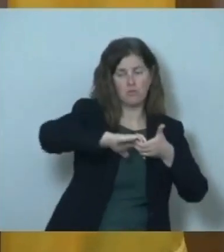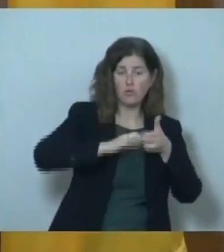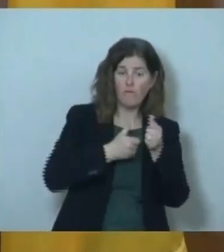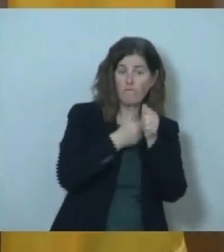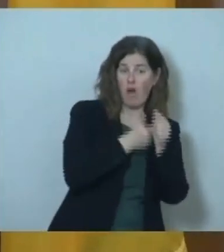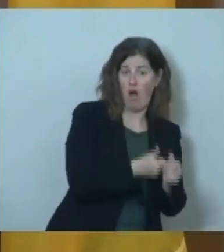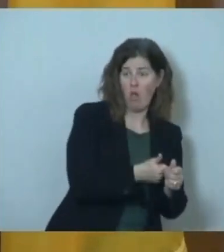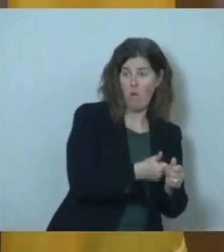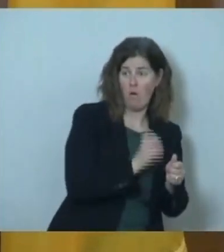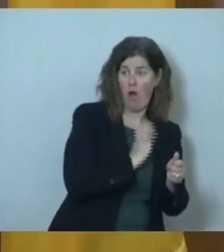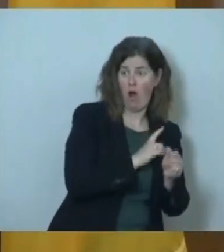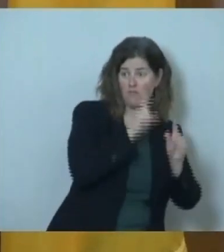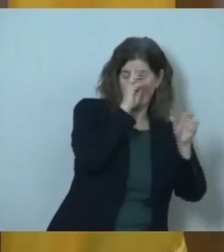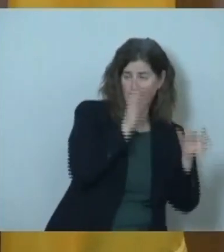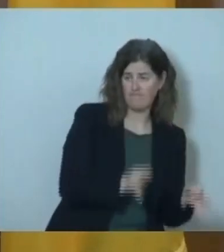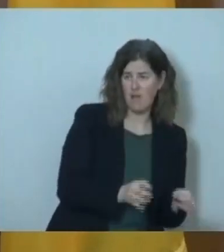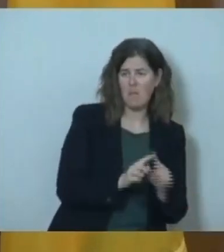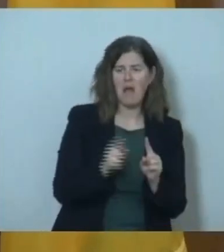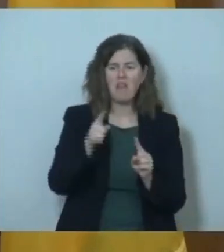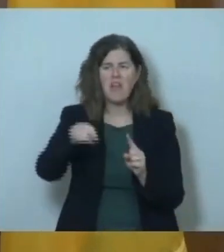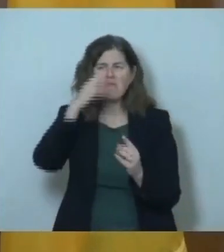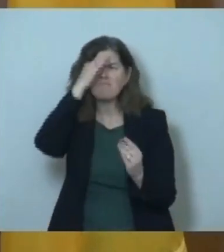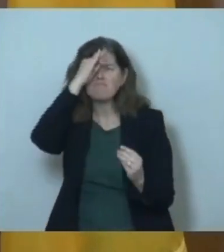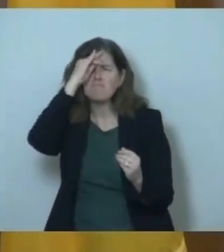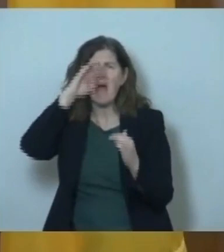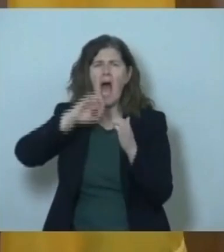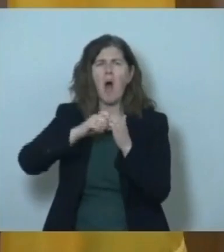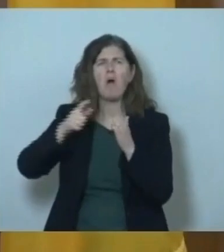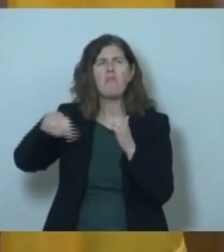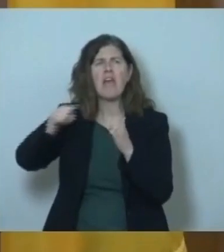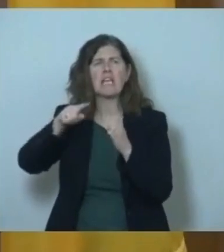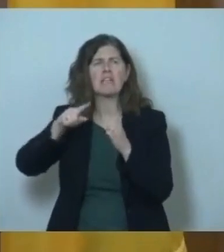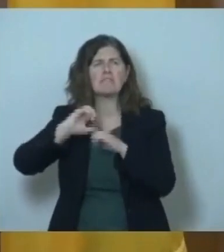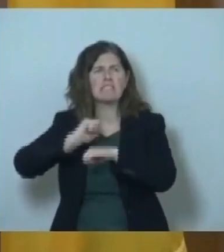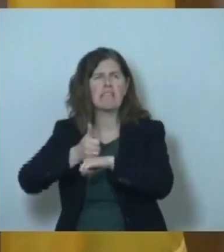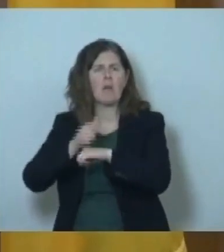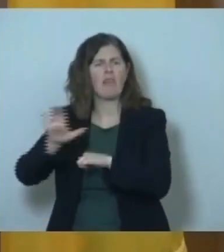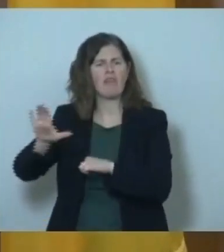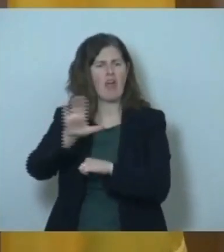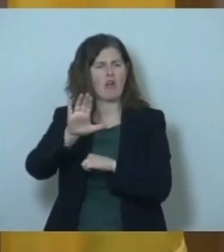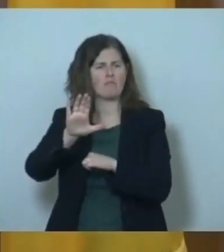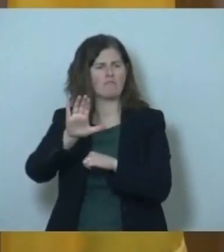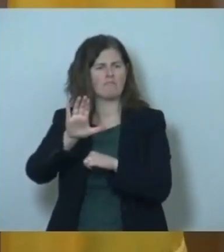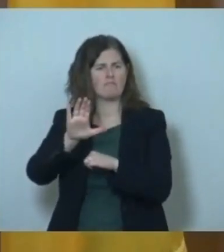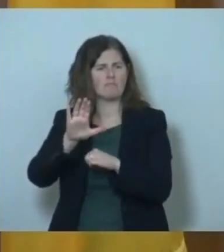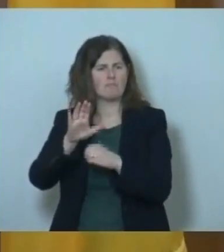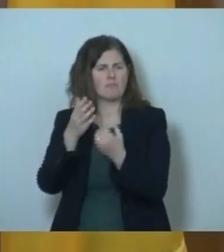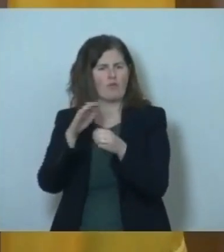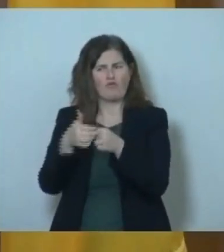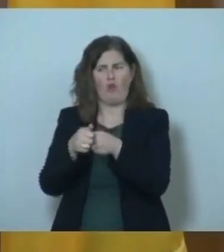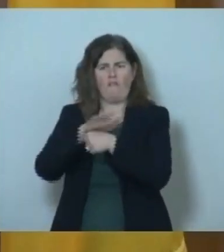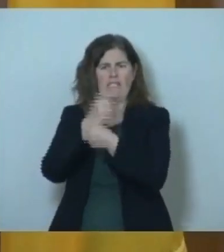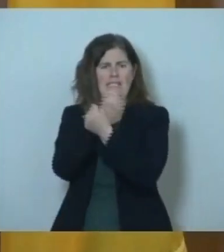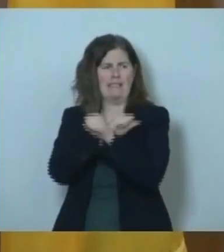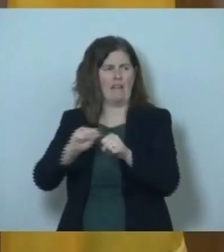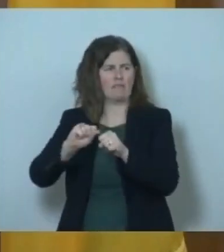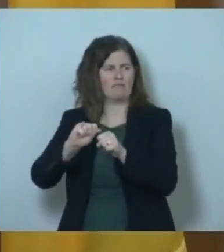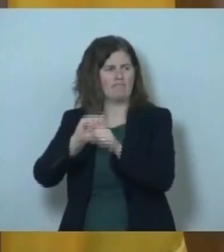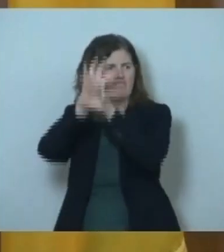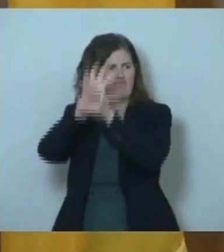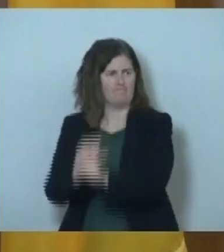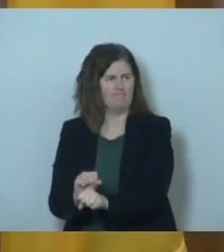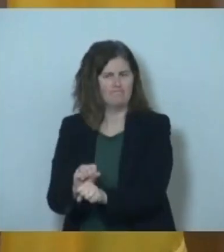our orders, but to think about ways where they can create COVID-safe practices. The leadership in the restaurant industry